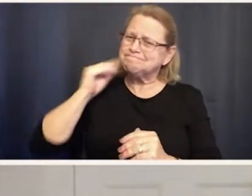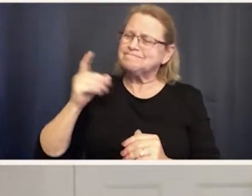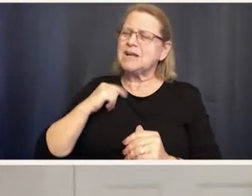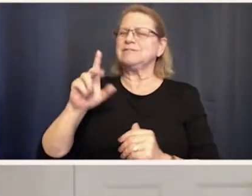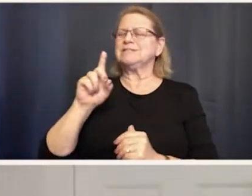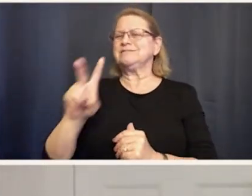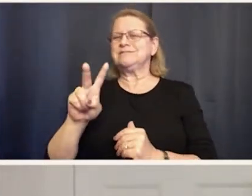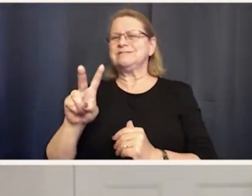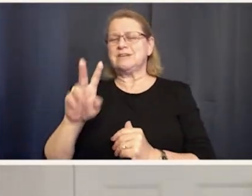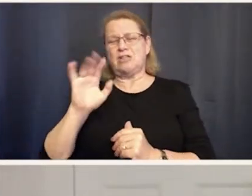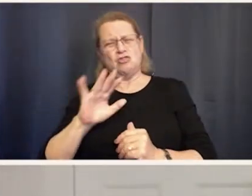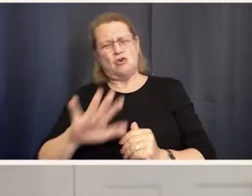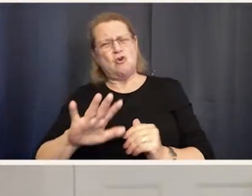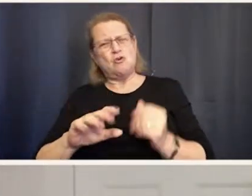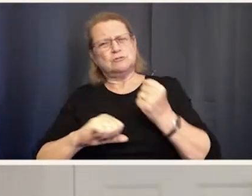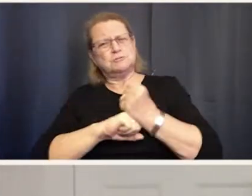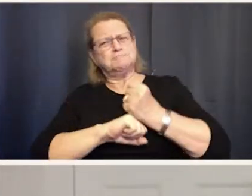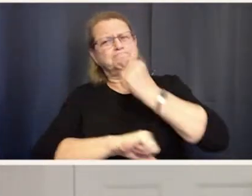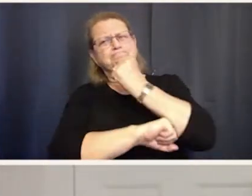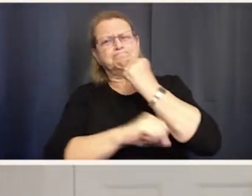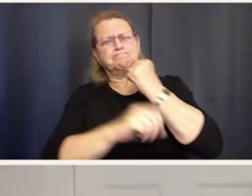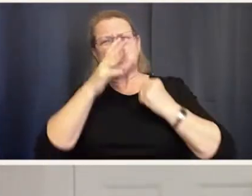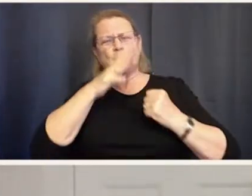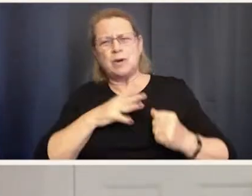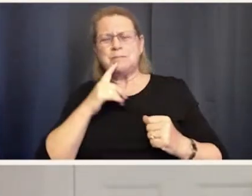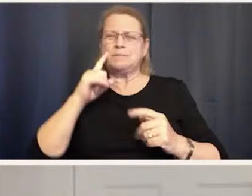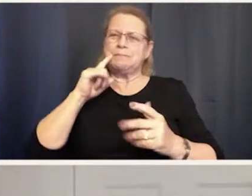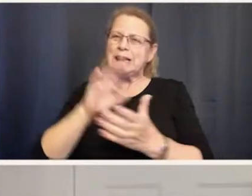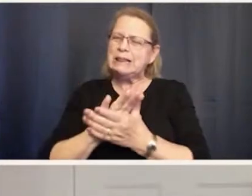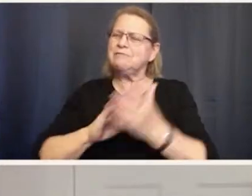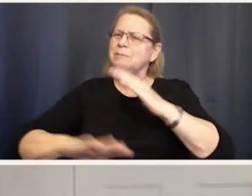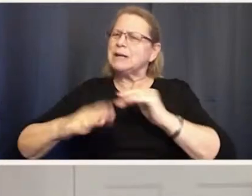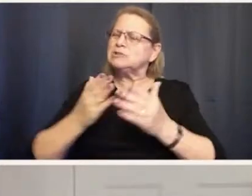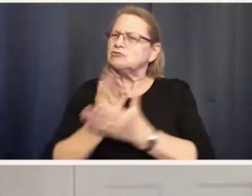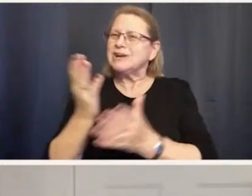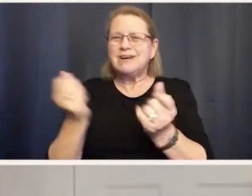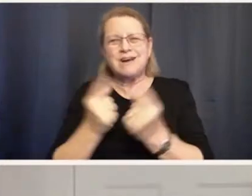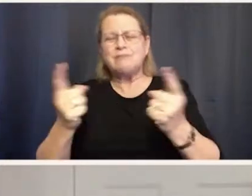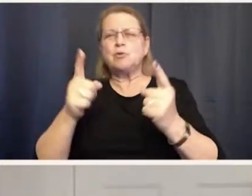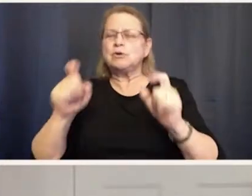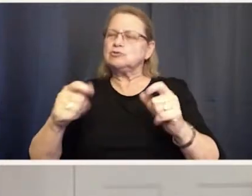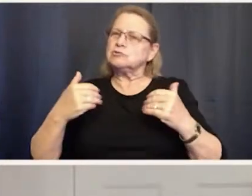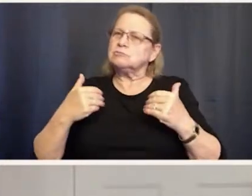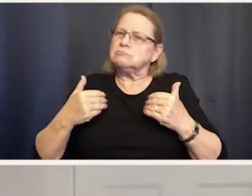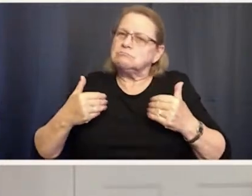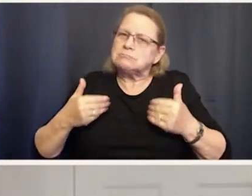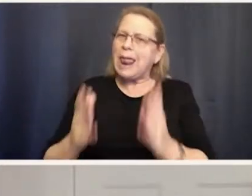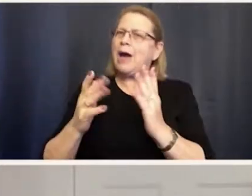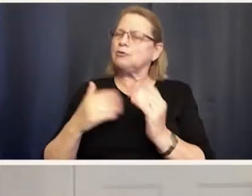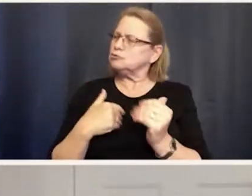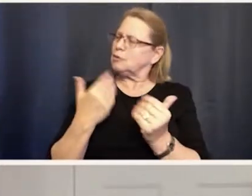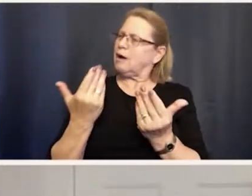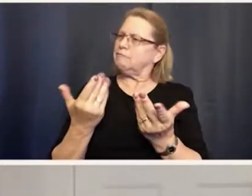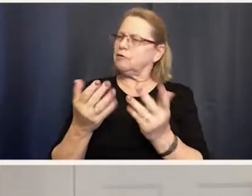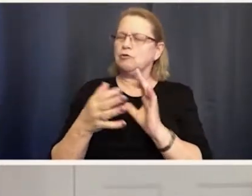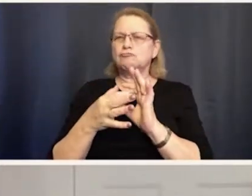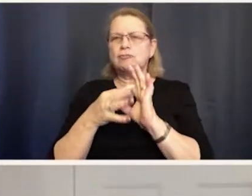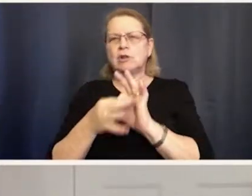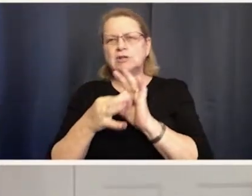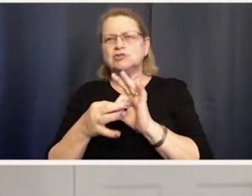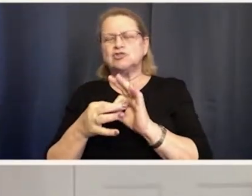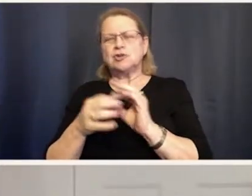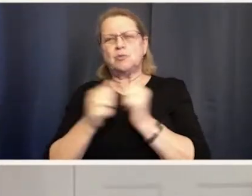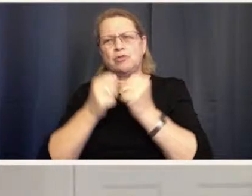founding mothers believed in the basic right that every individual be able to engage in relationships that embrace